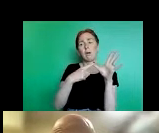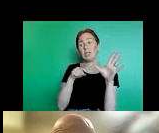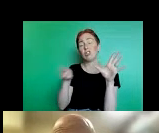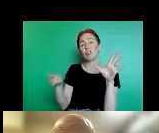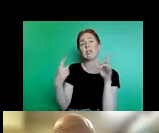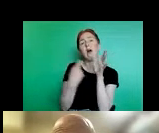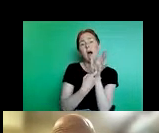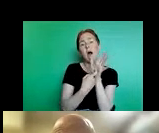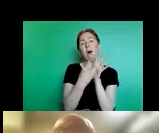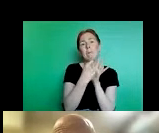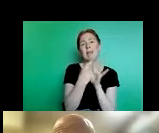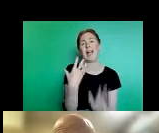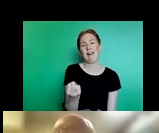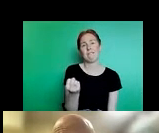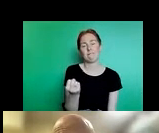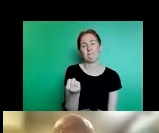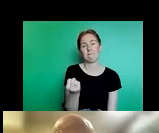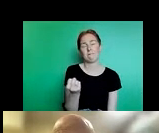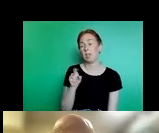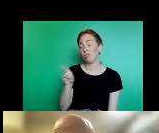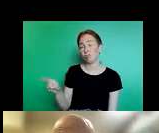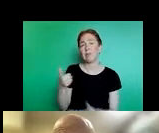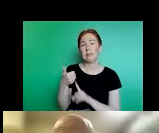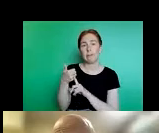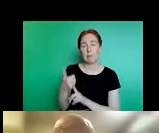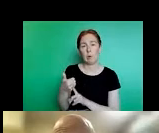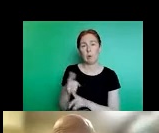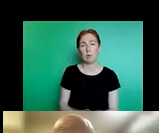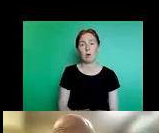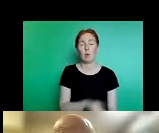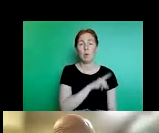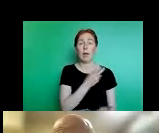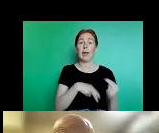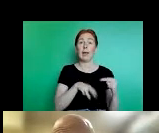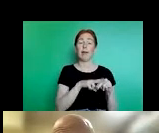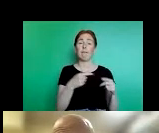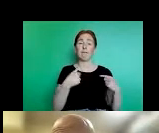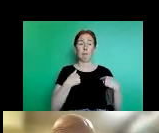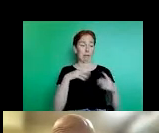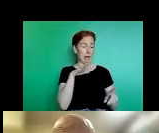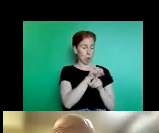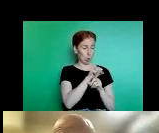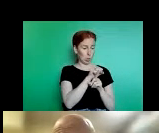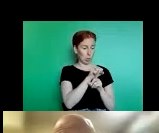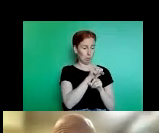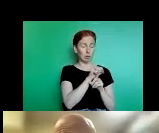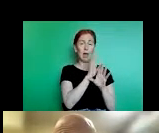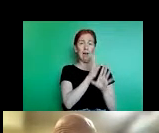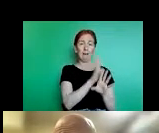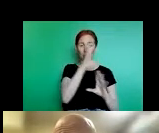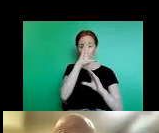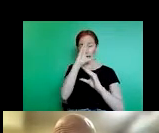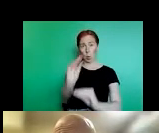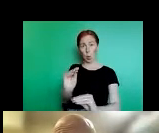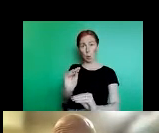ever managed to give it and not feel a little crushed on behalf of the parents who, all of